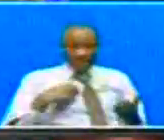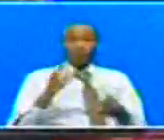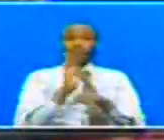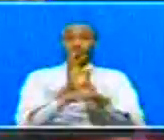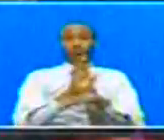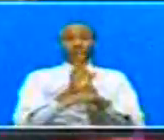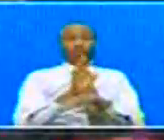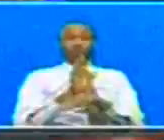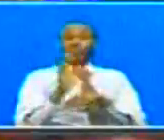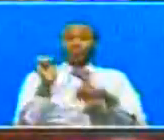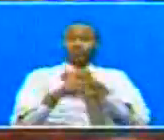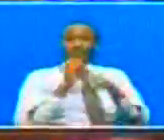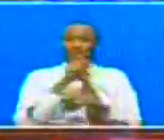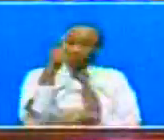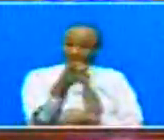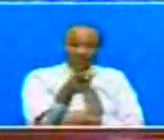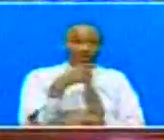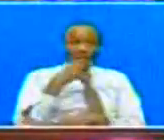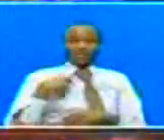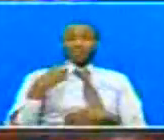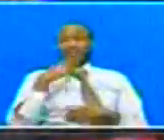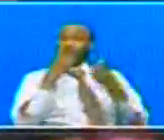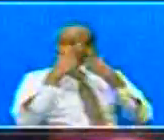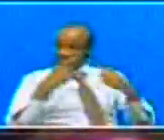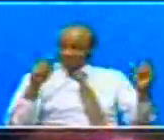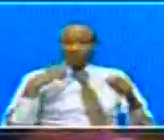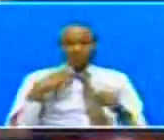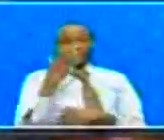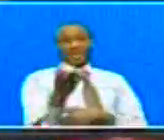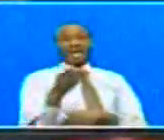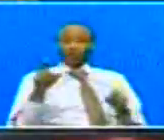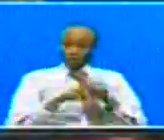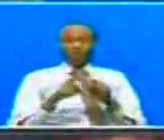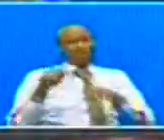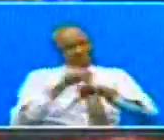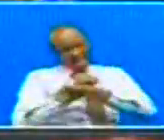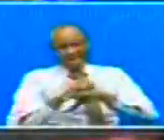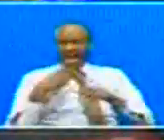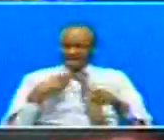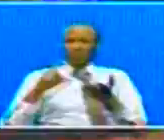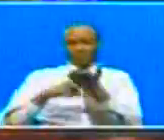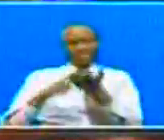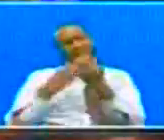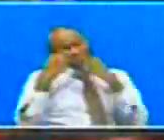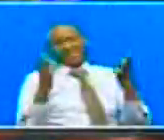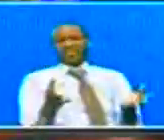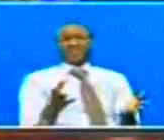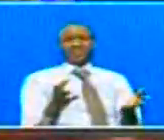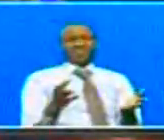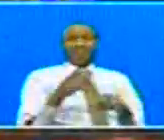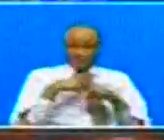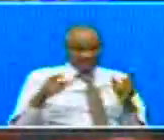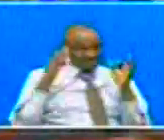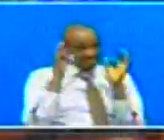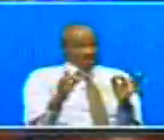him. What did he say? I want to liberate the white race as well as I want to liberate the black race. And I want to be free. But